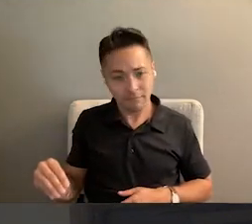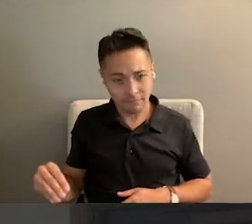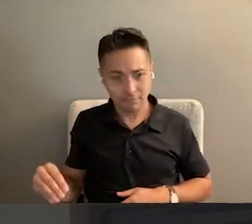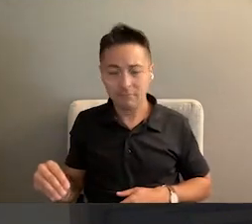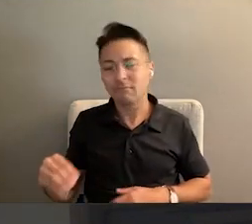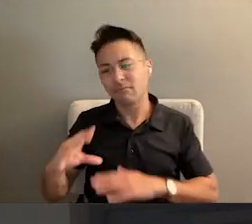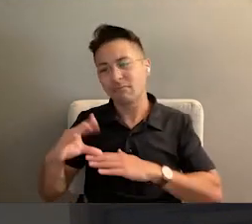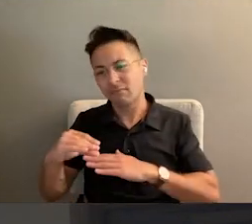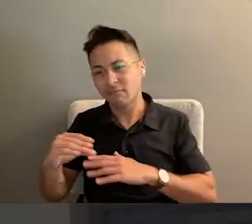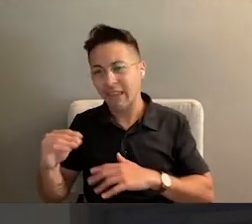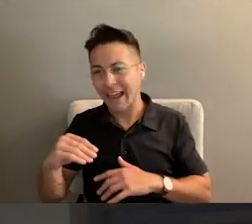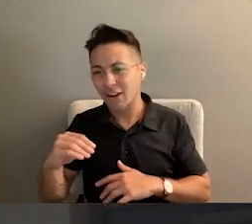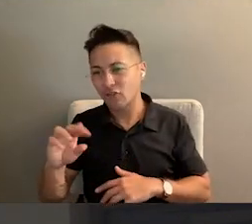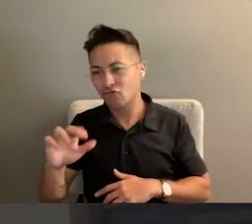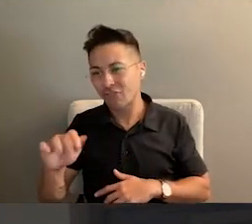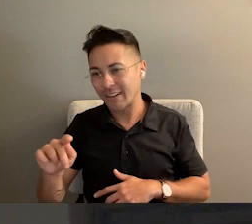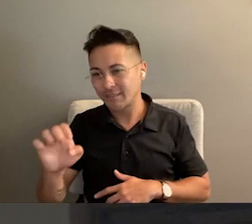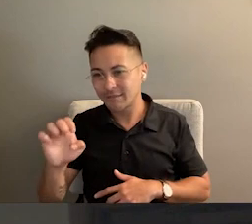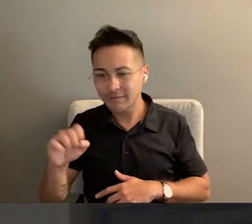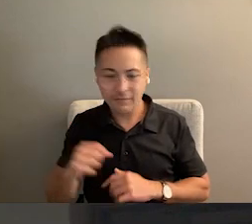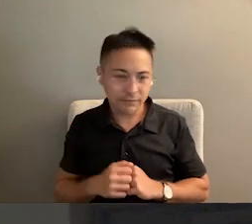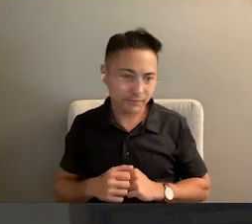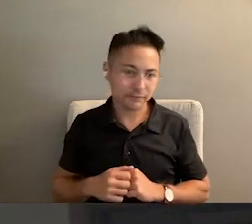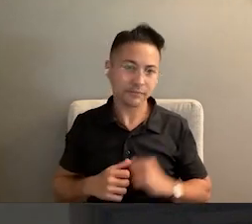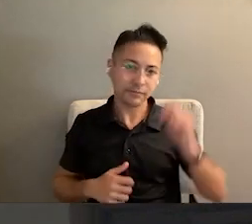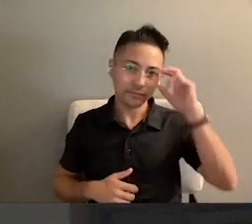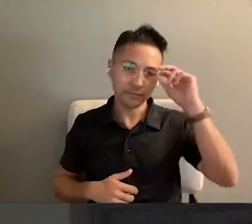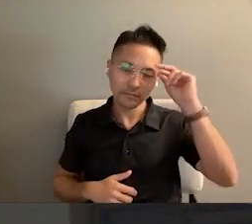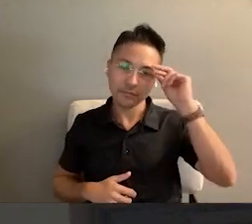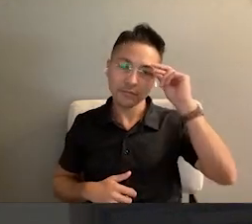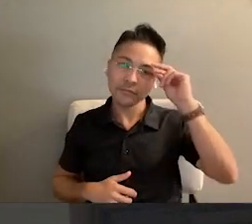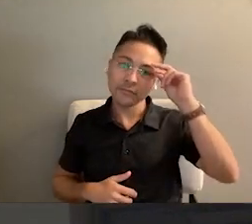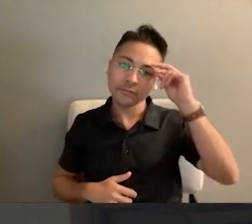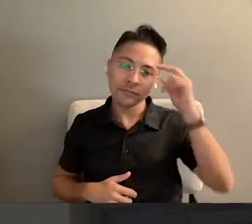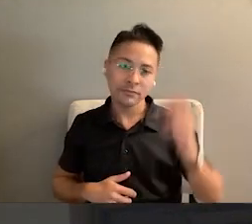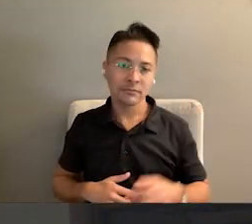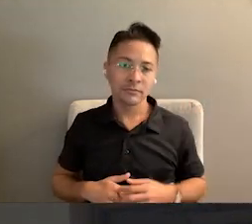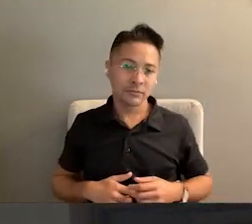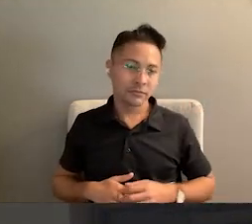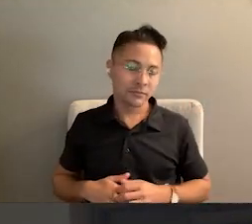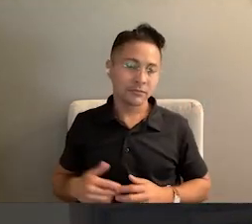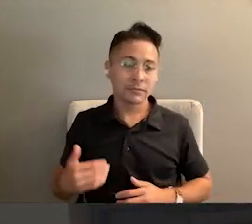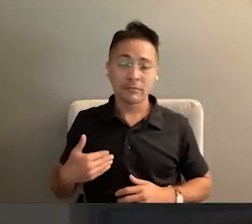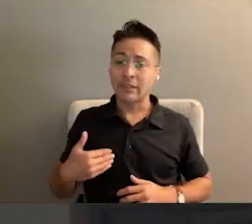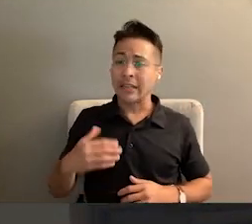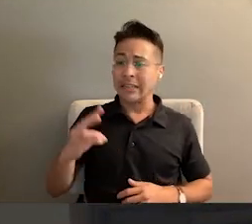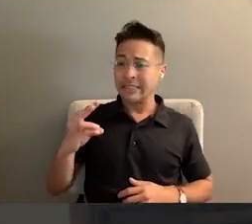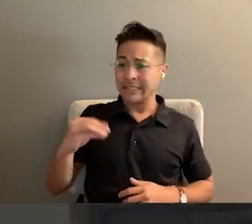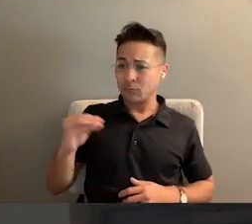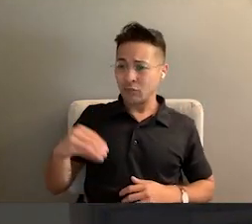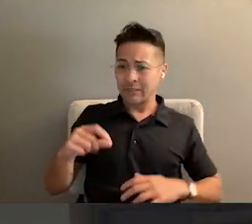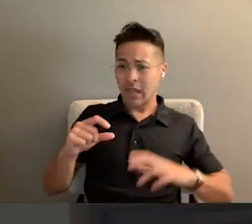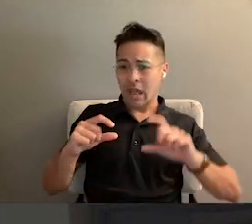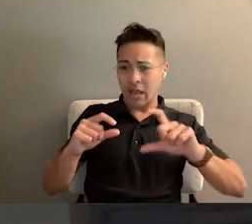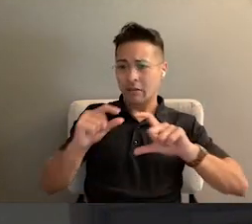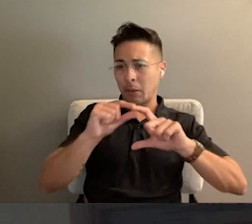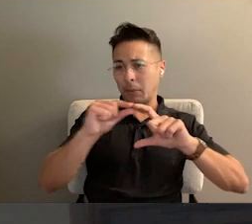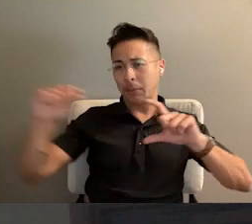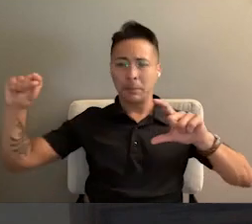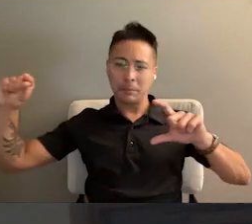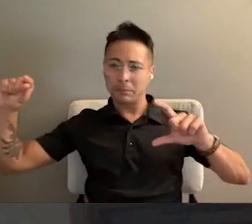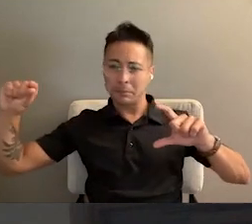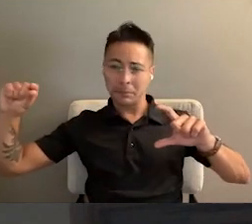right? 92%, you get a discounted rate. There is a